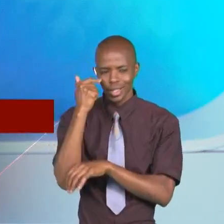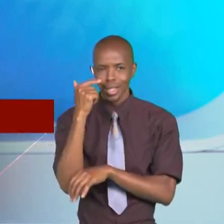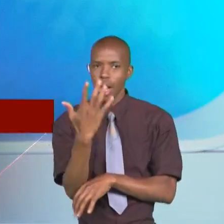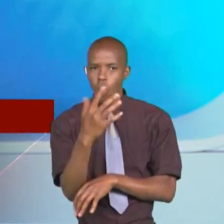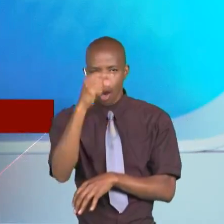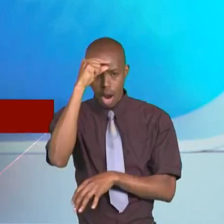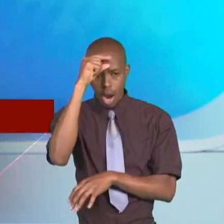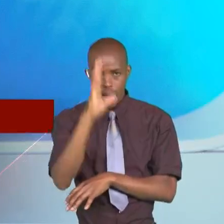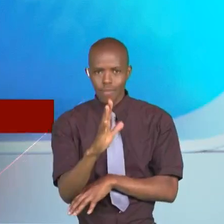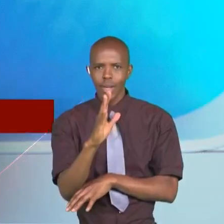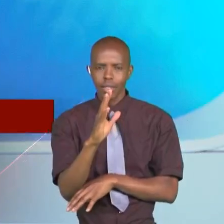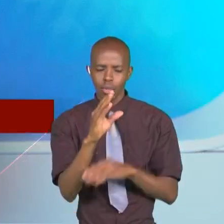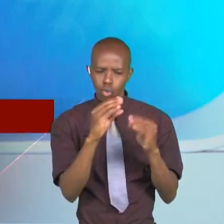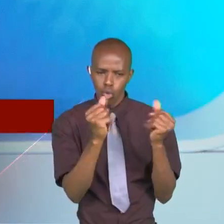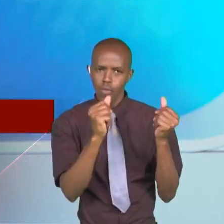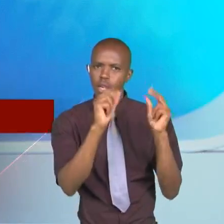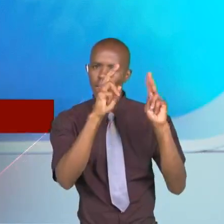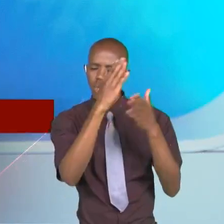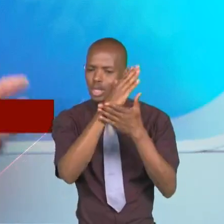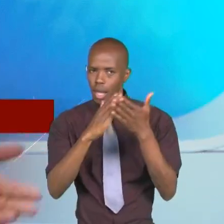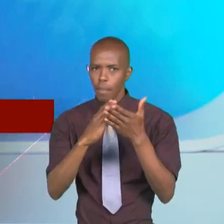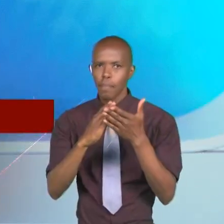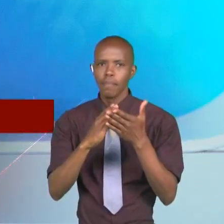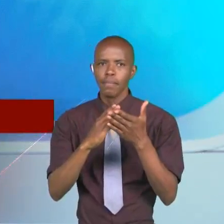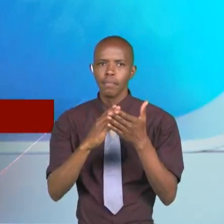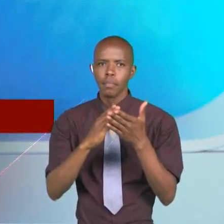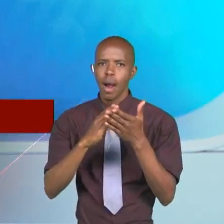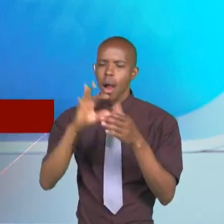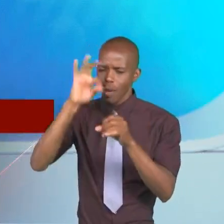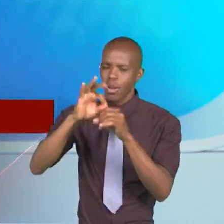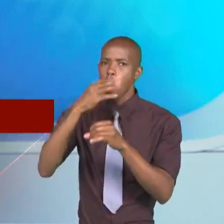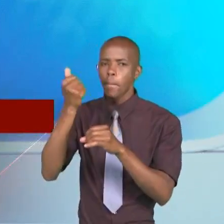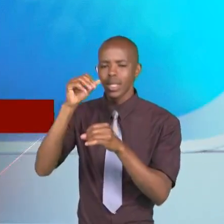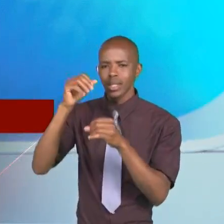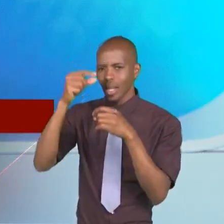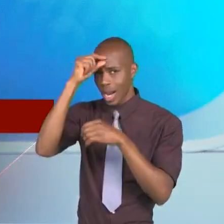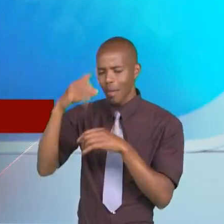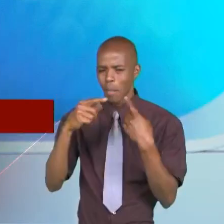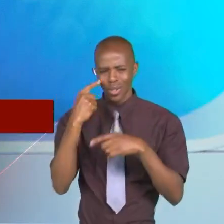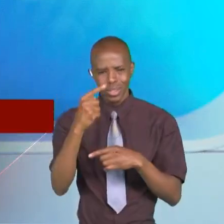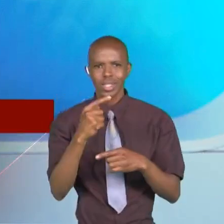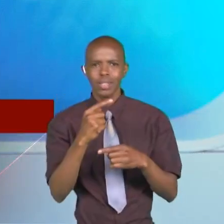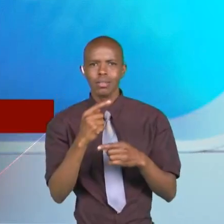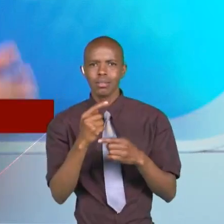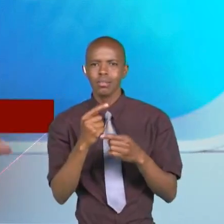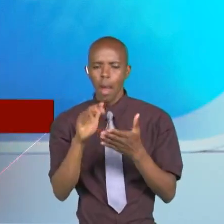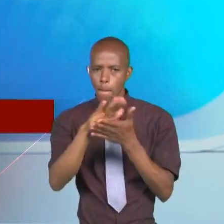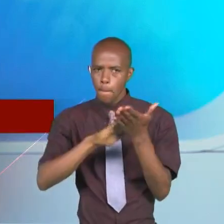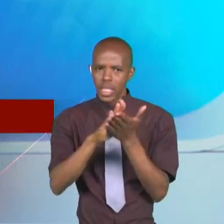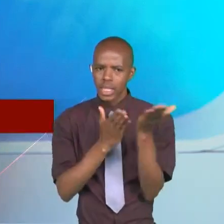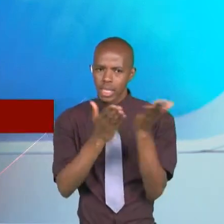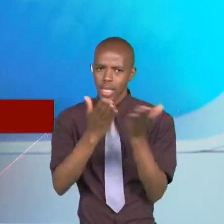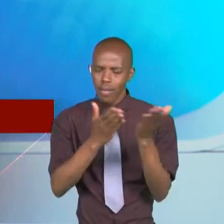these governors handle their issues, and some of them even end up being voted as the best governors. But when you look at basic service delivery within their